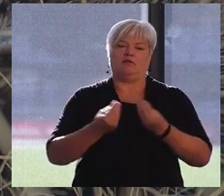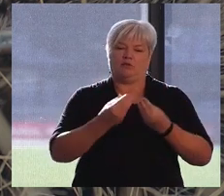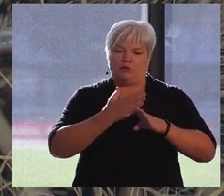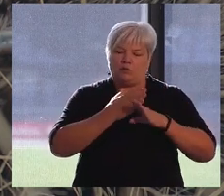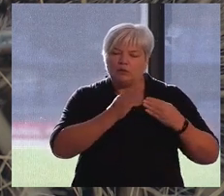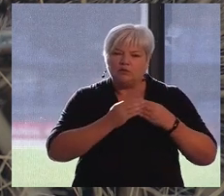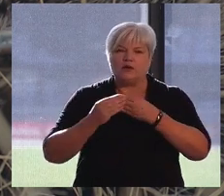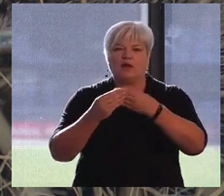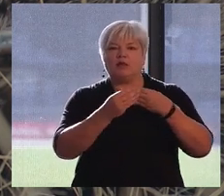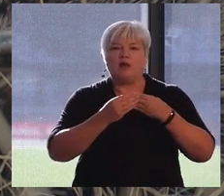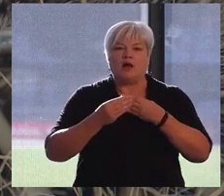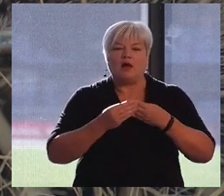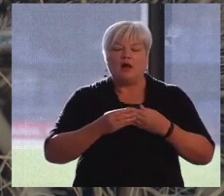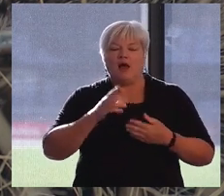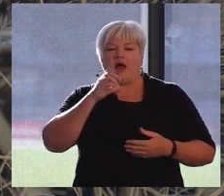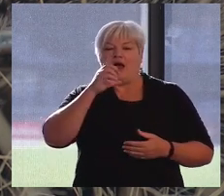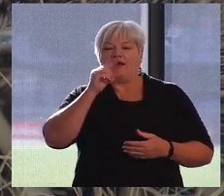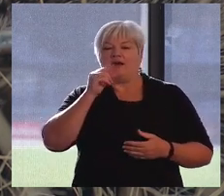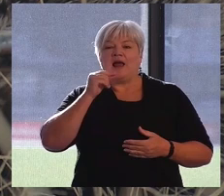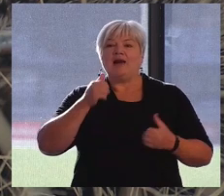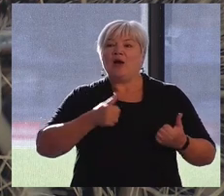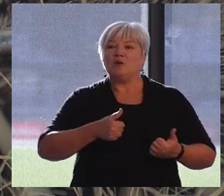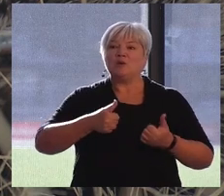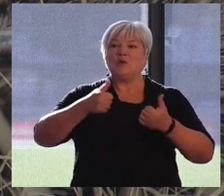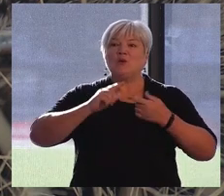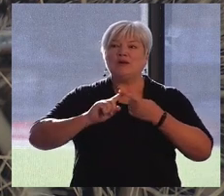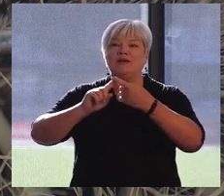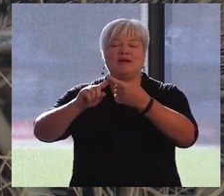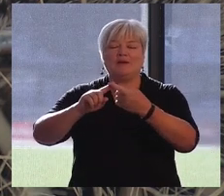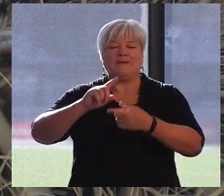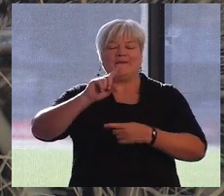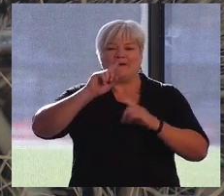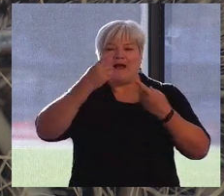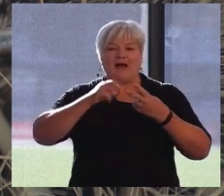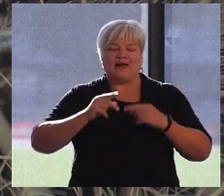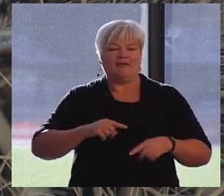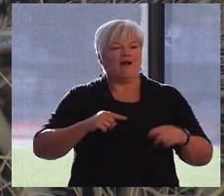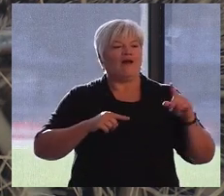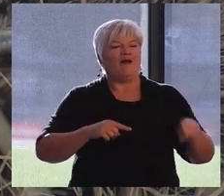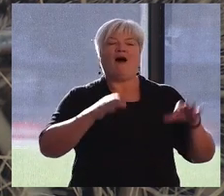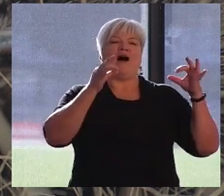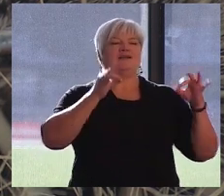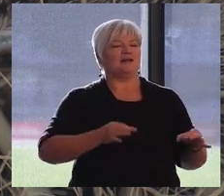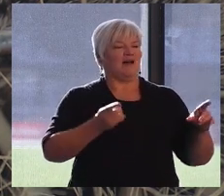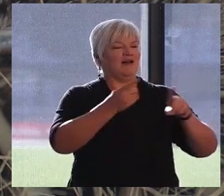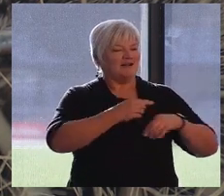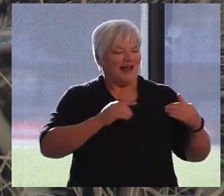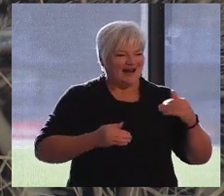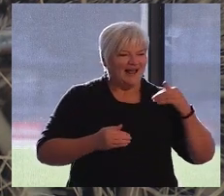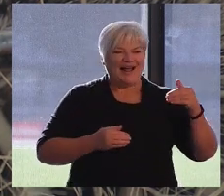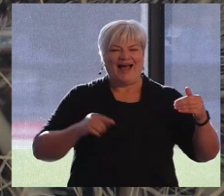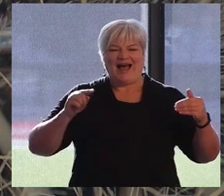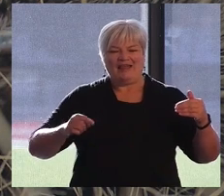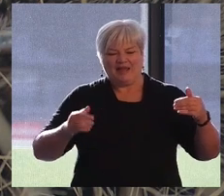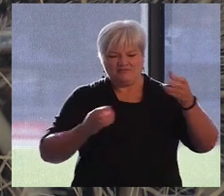solutions if one side of politics makes progress, but then another side gets in and winds it back. And we know how unpredictable Australian